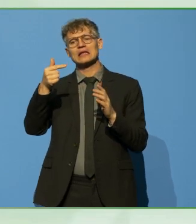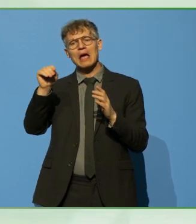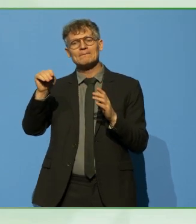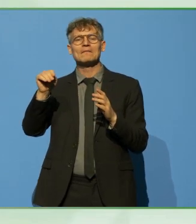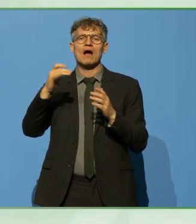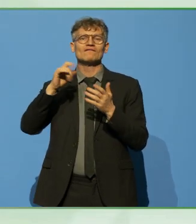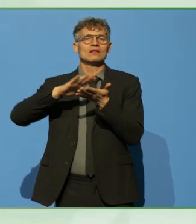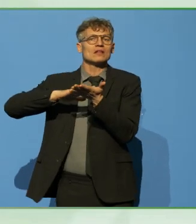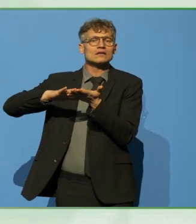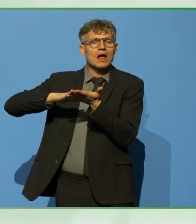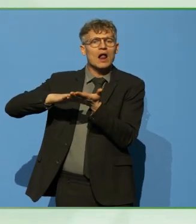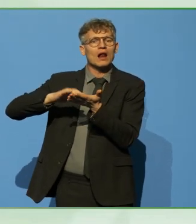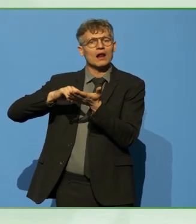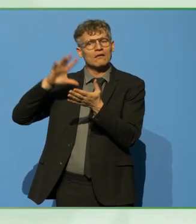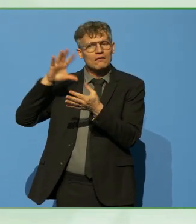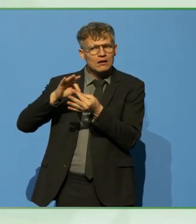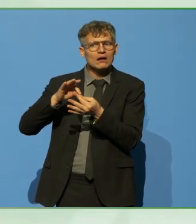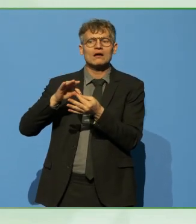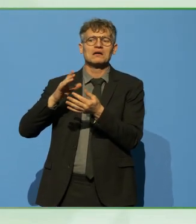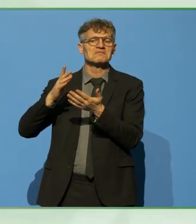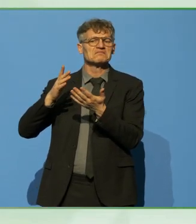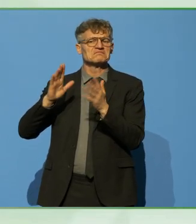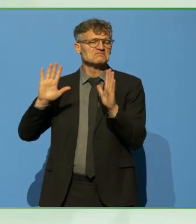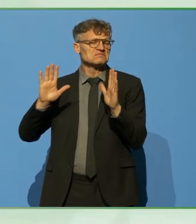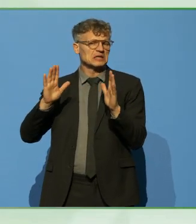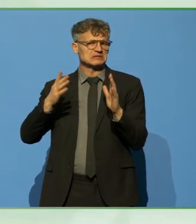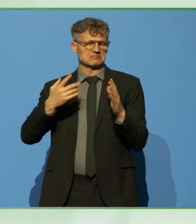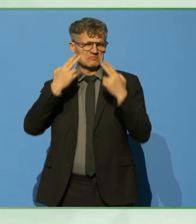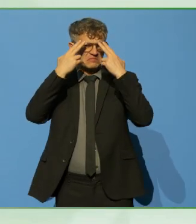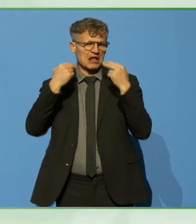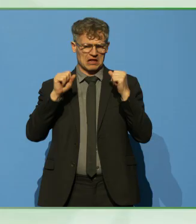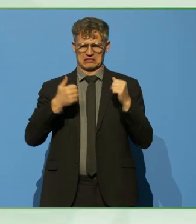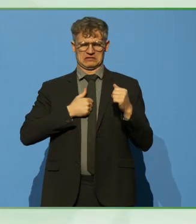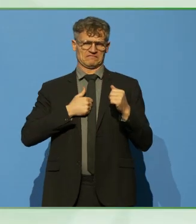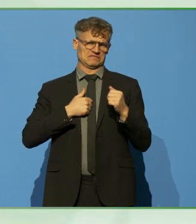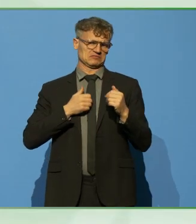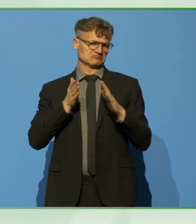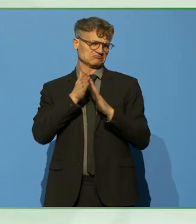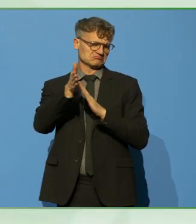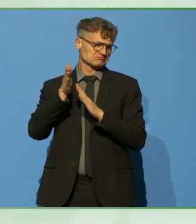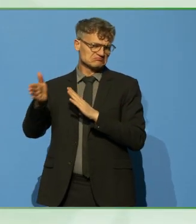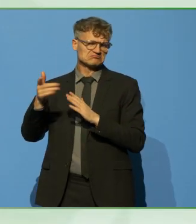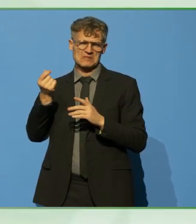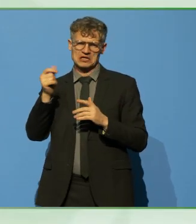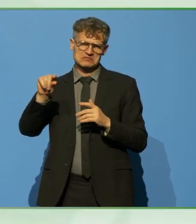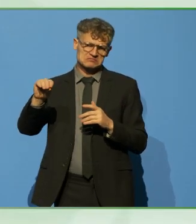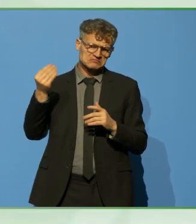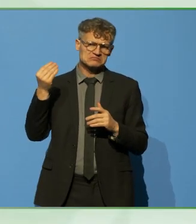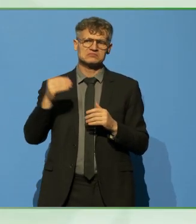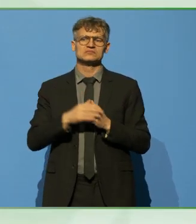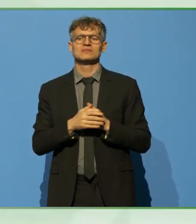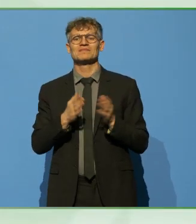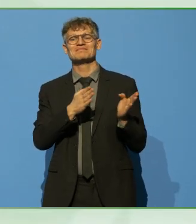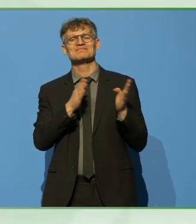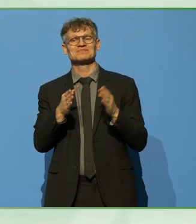We would also like to see interaction designs that are simple, especially for people with intellectual